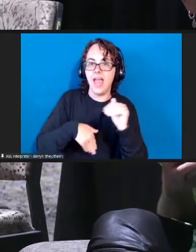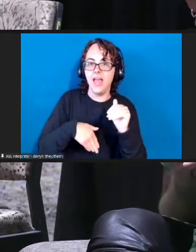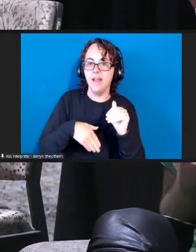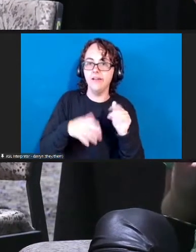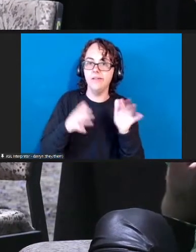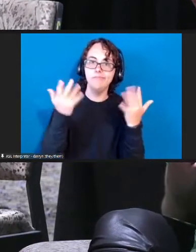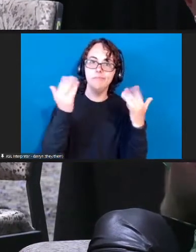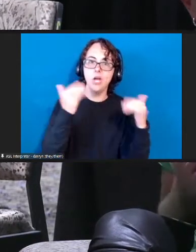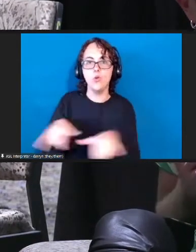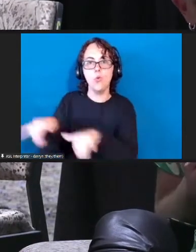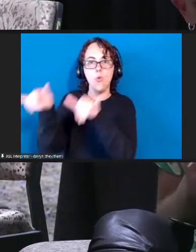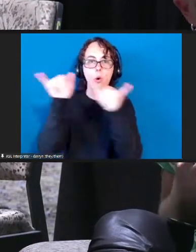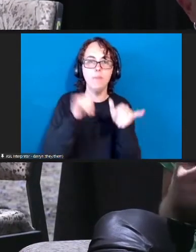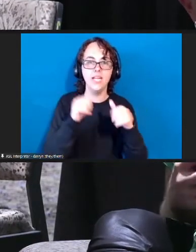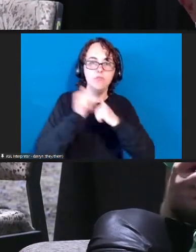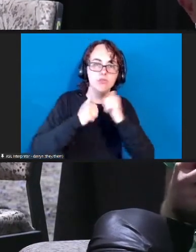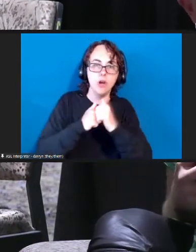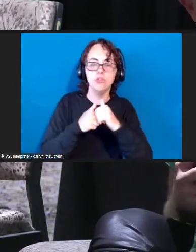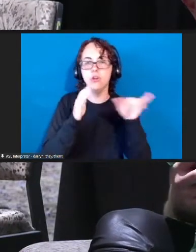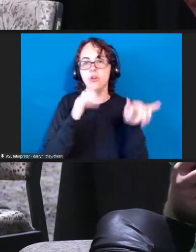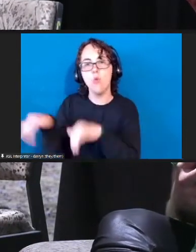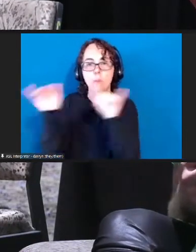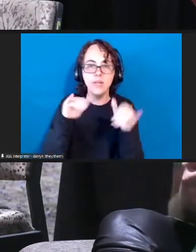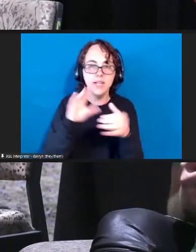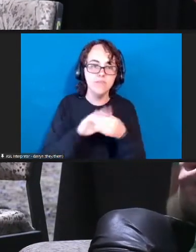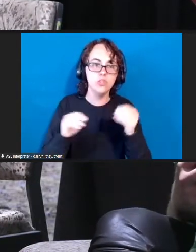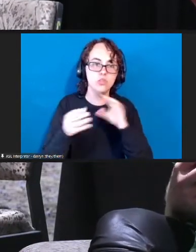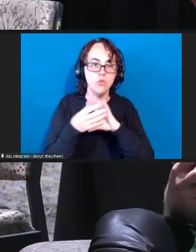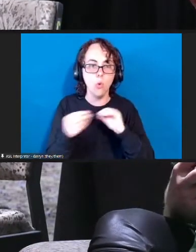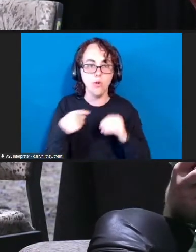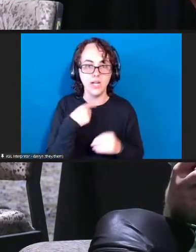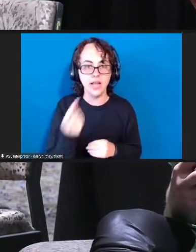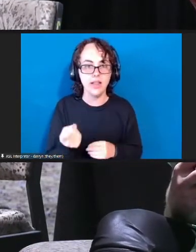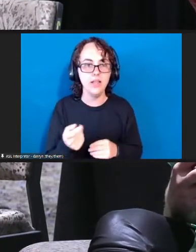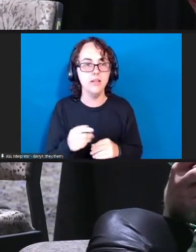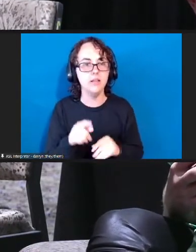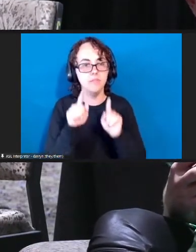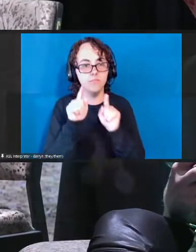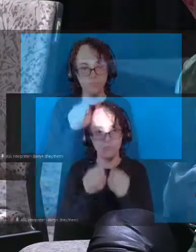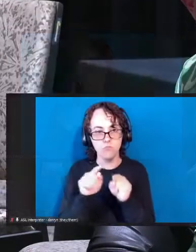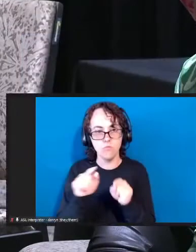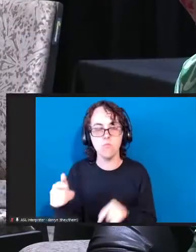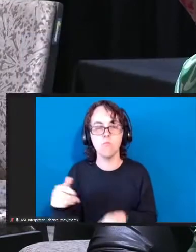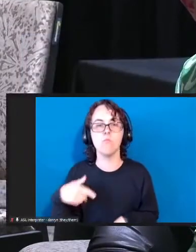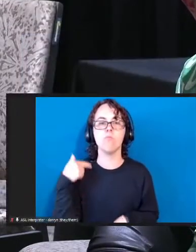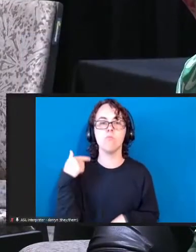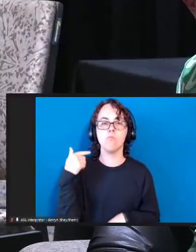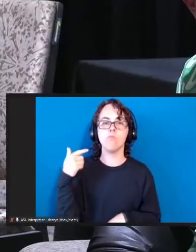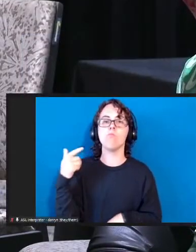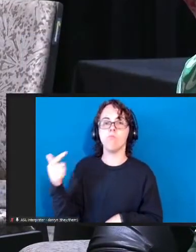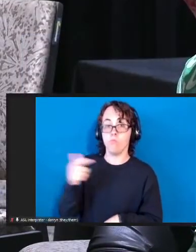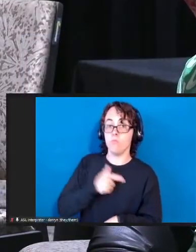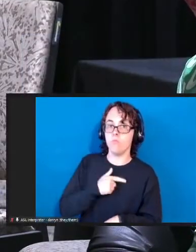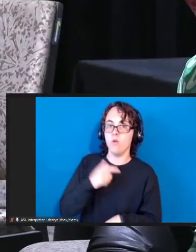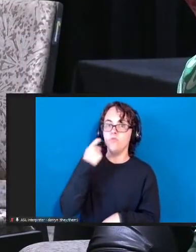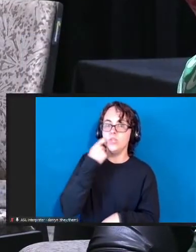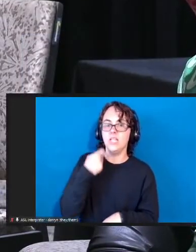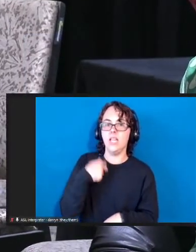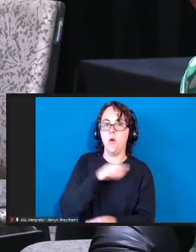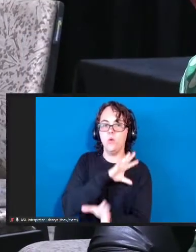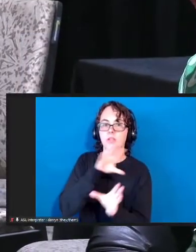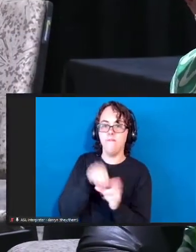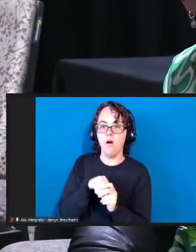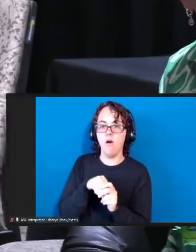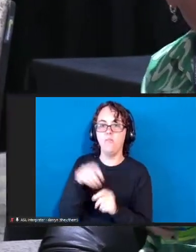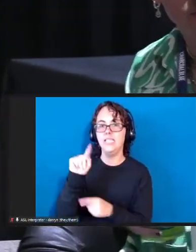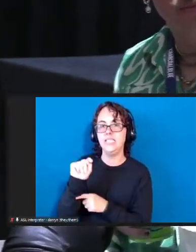storytelling? I mean, what's interesting, recently I was part of a TGNC festival at La Mama